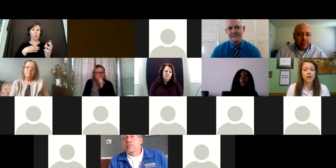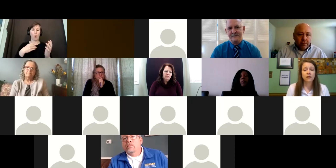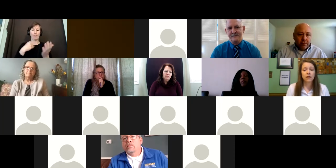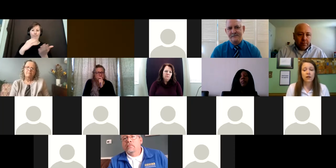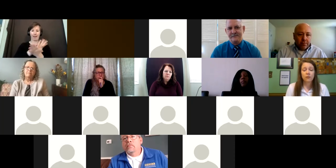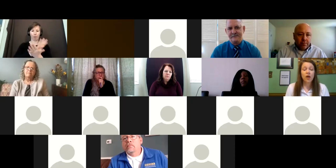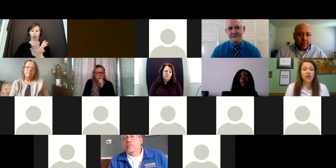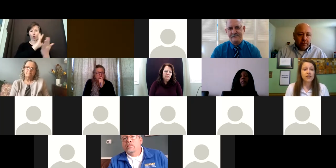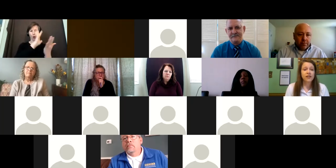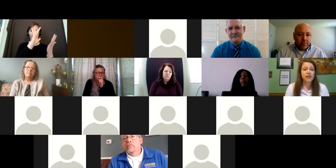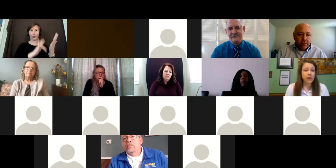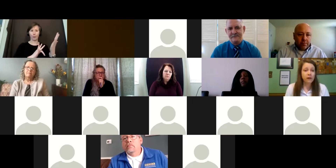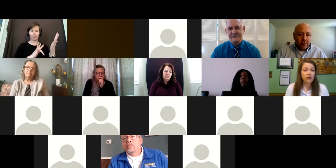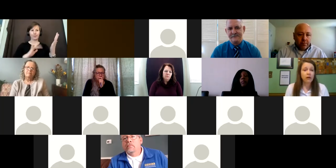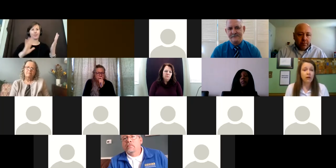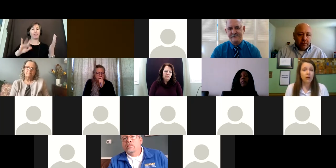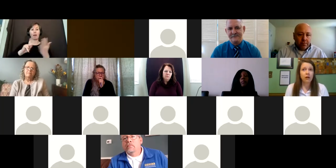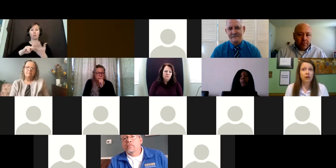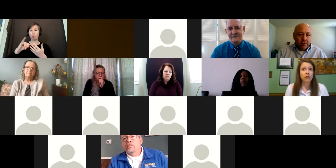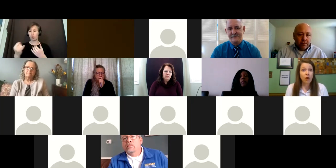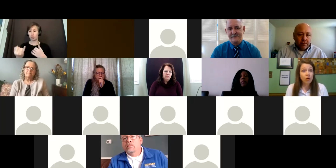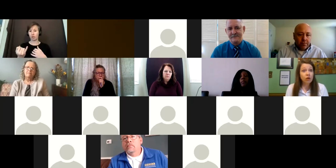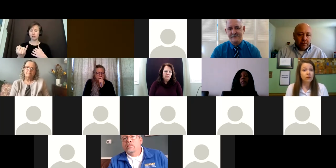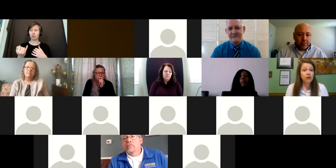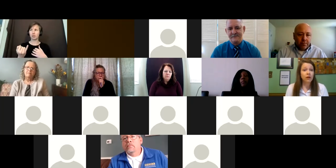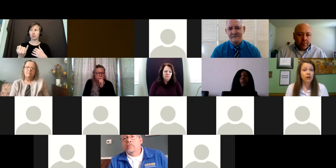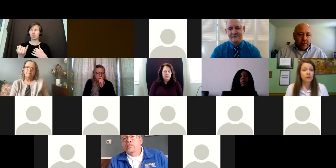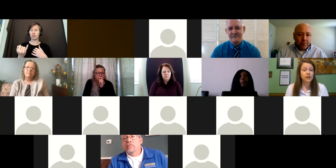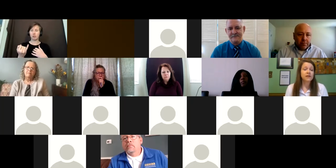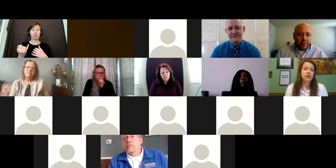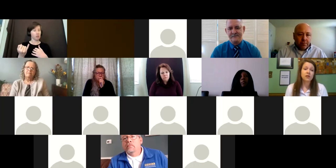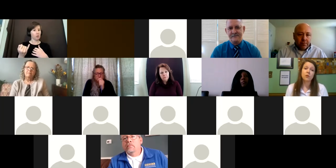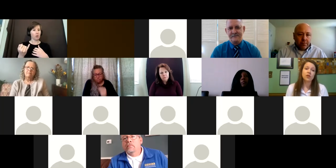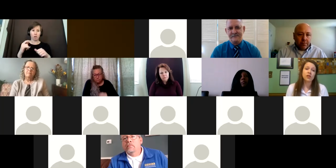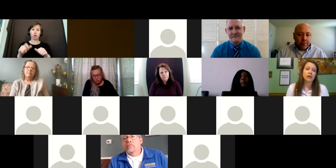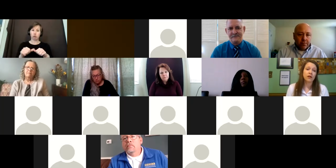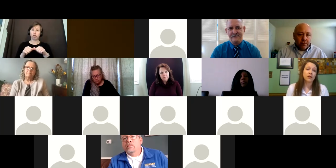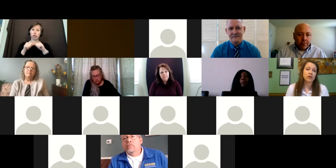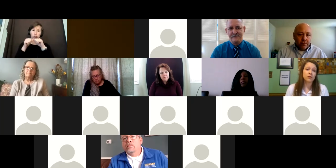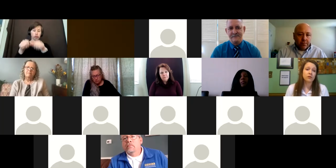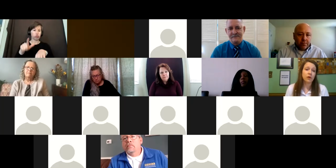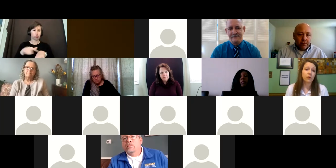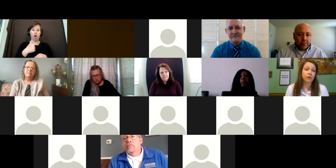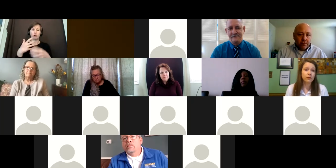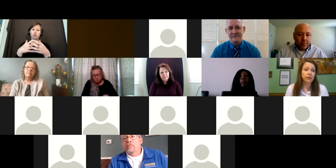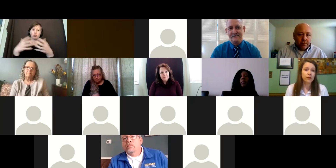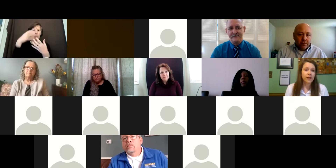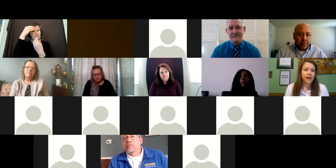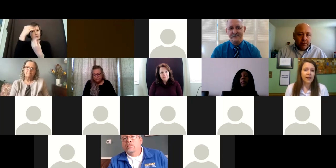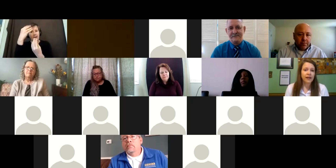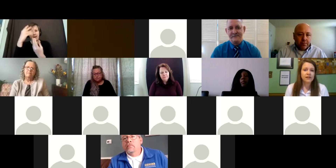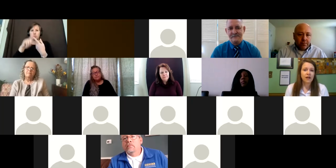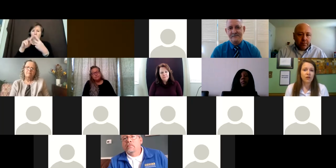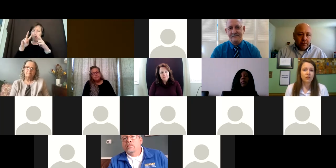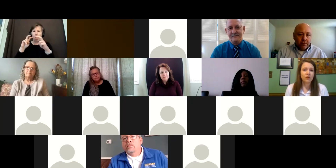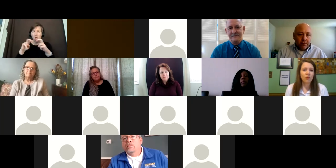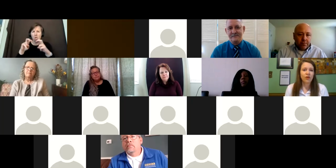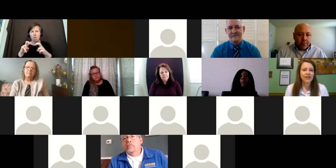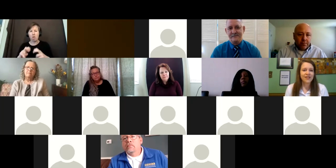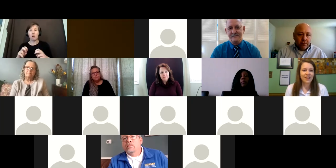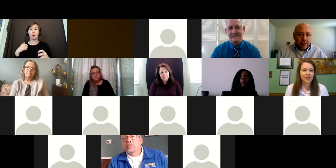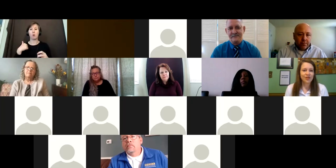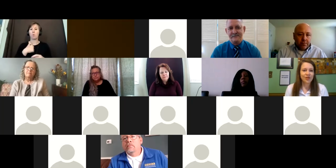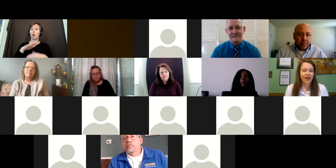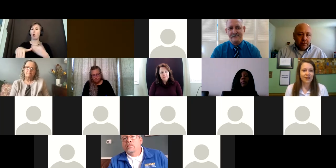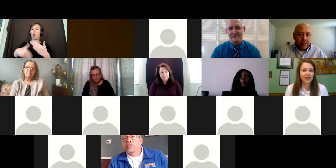That project has been long because there's so much data there to go through. And we're all